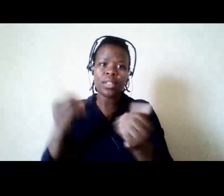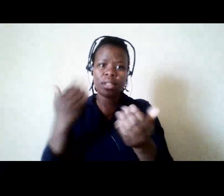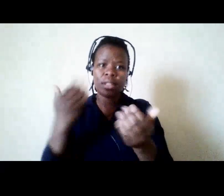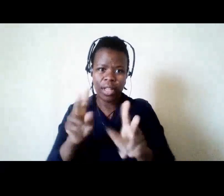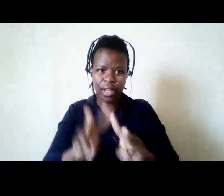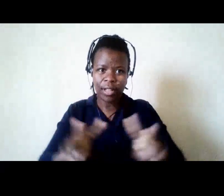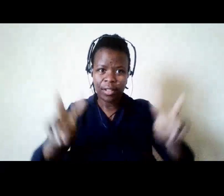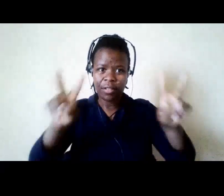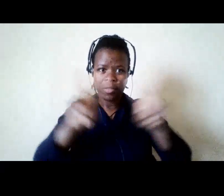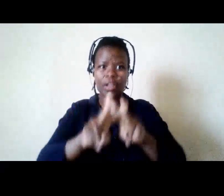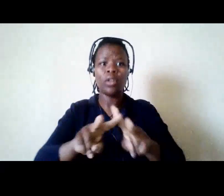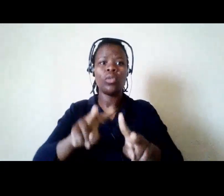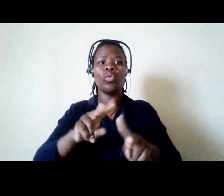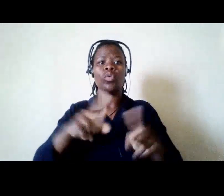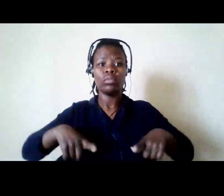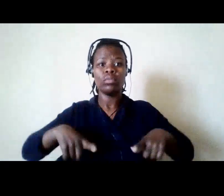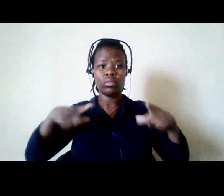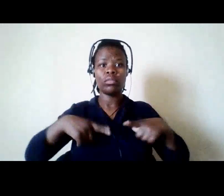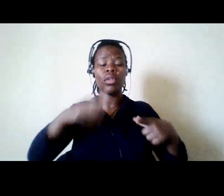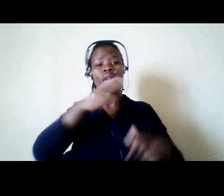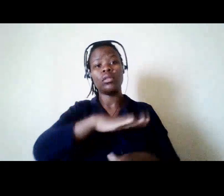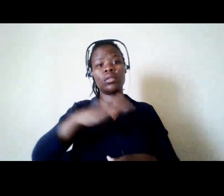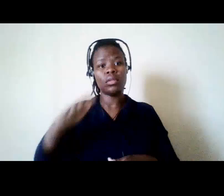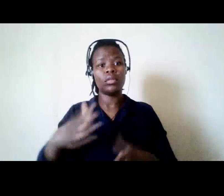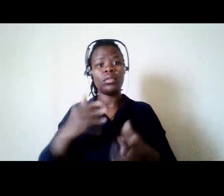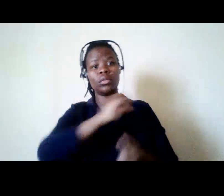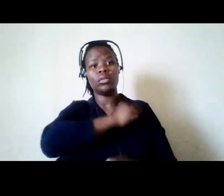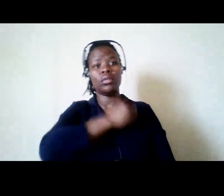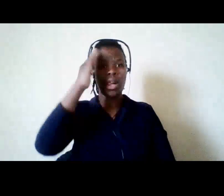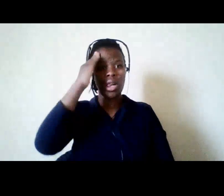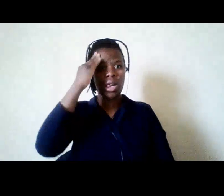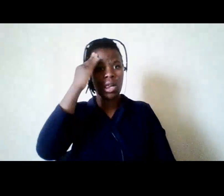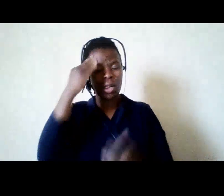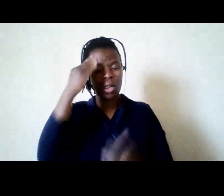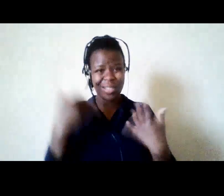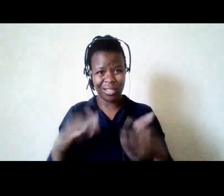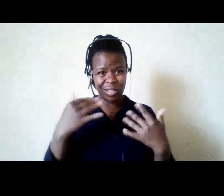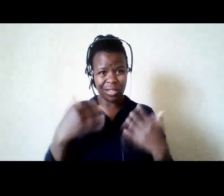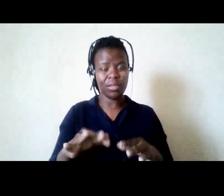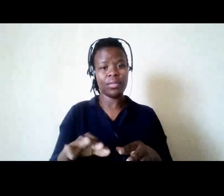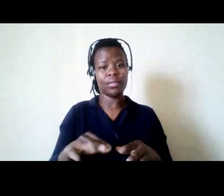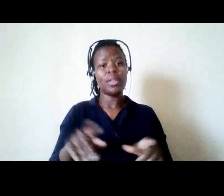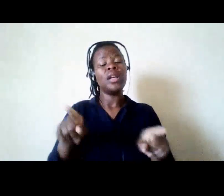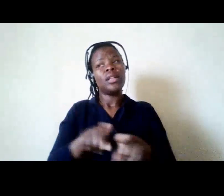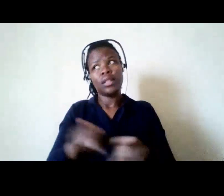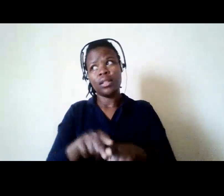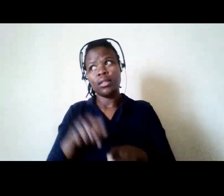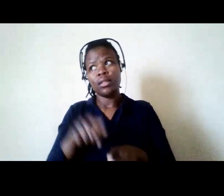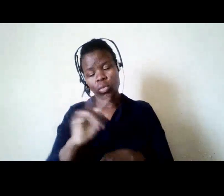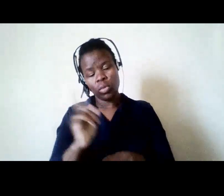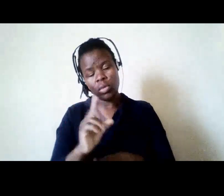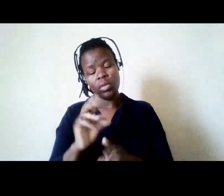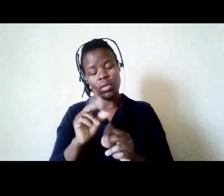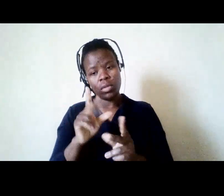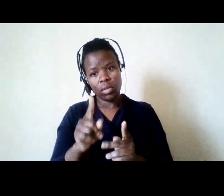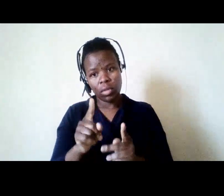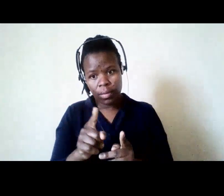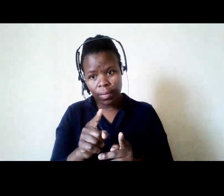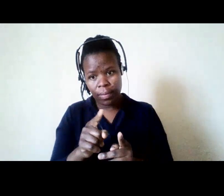lives of children with severe to profound intellectual disability? Once that, of course, we won't stick only to that. We'll keep working on the other ones,